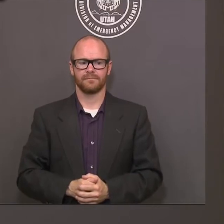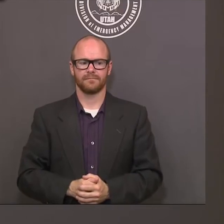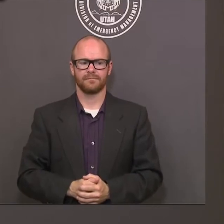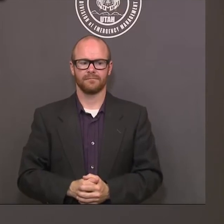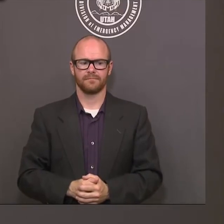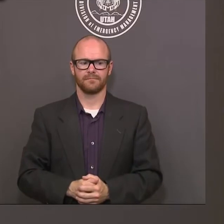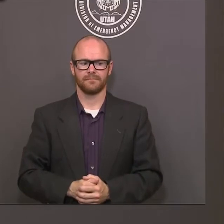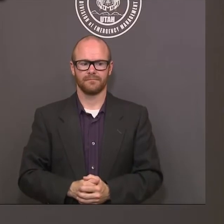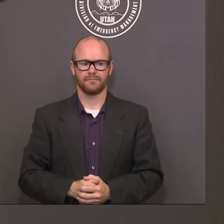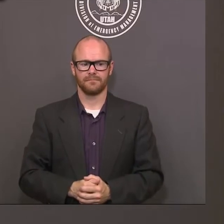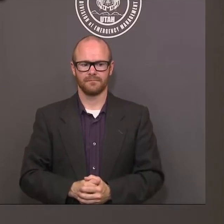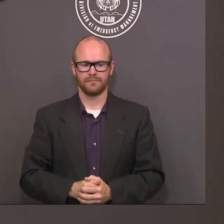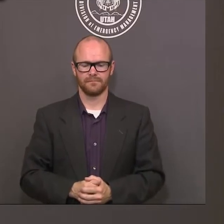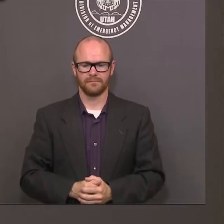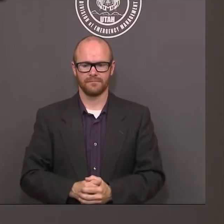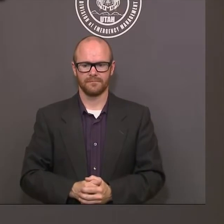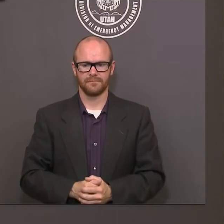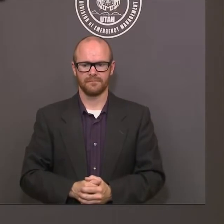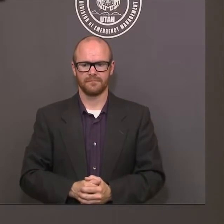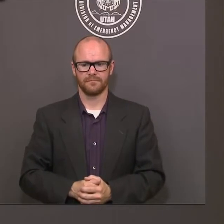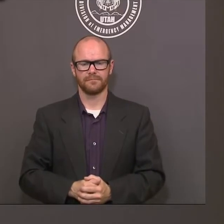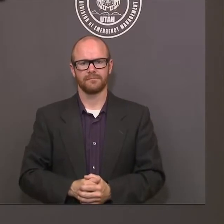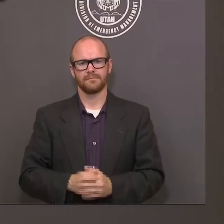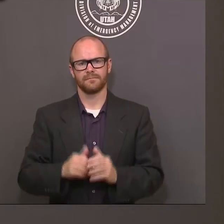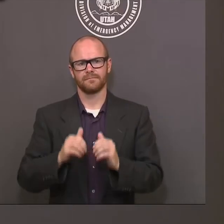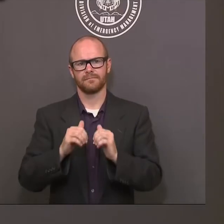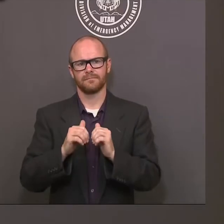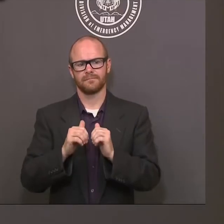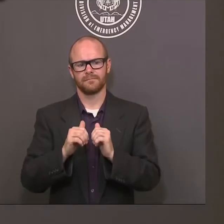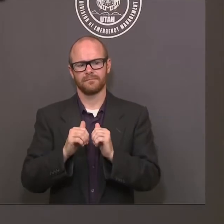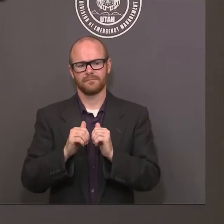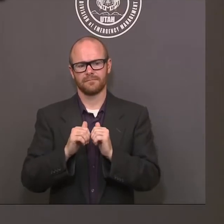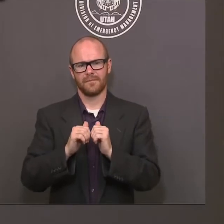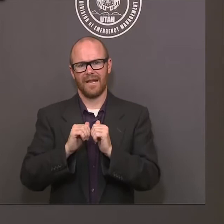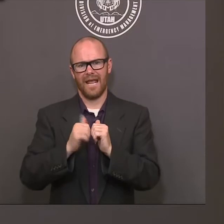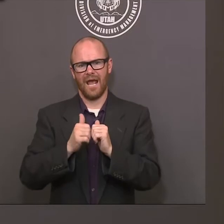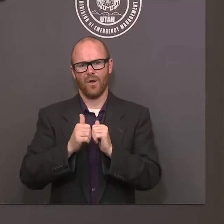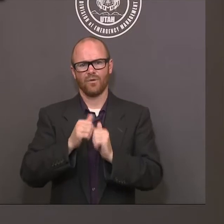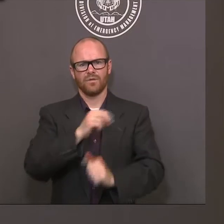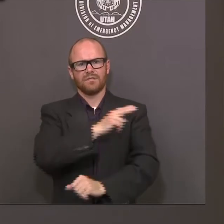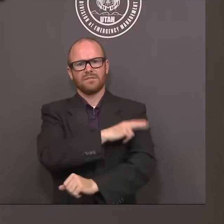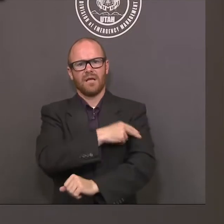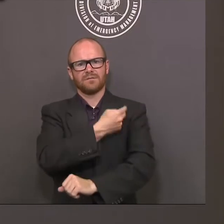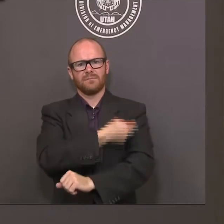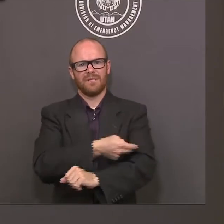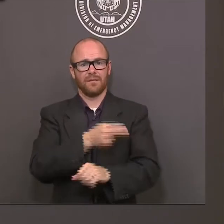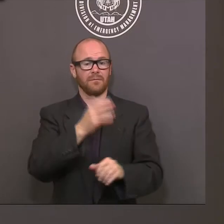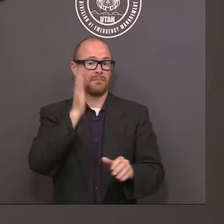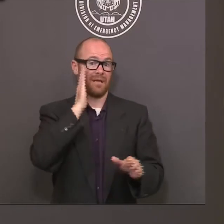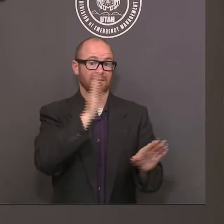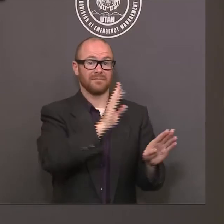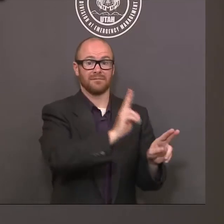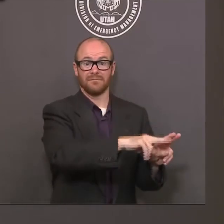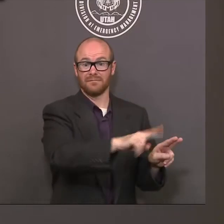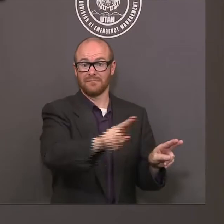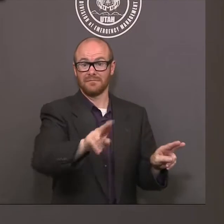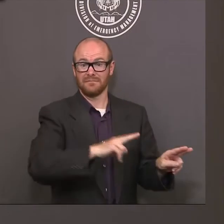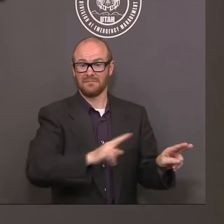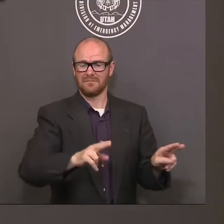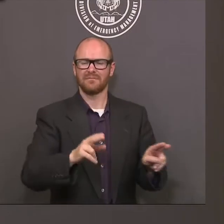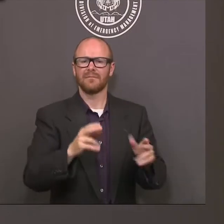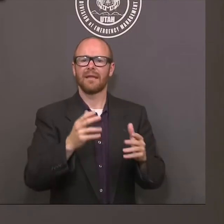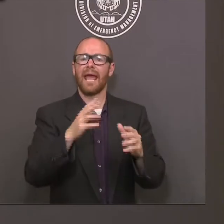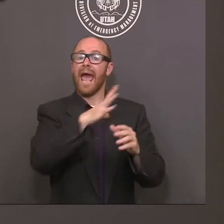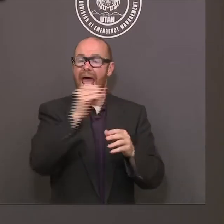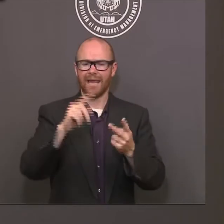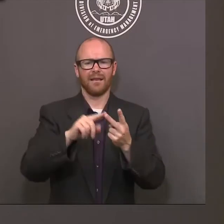Hi, Brady McCombs of the Associated Press. How does hospital capacity rates fit in with the other metrics you rely on to make decisions about